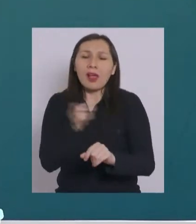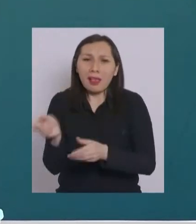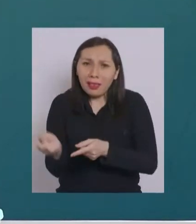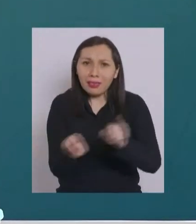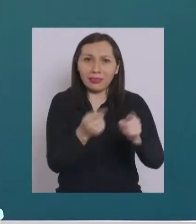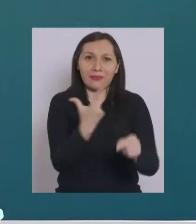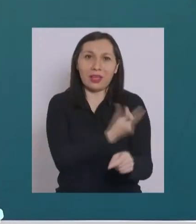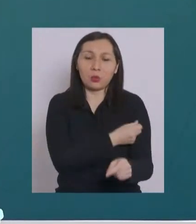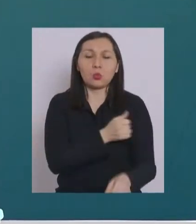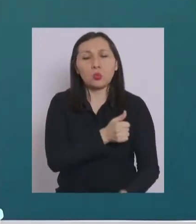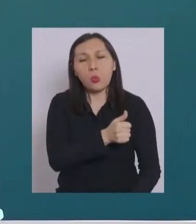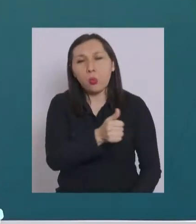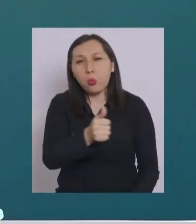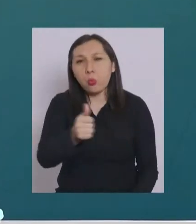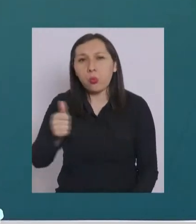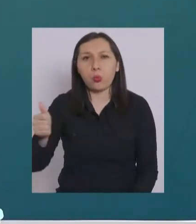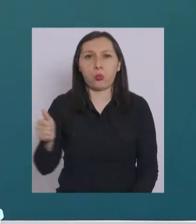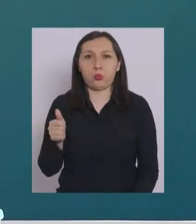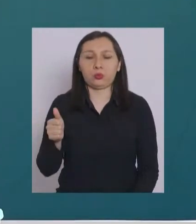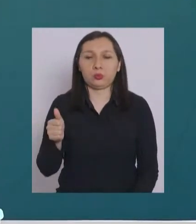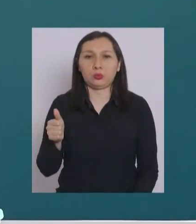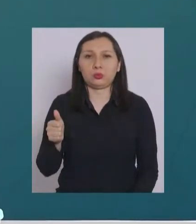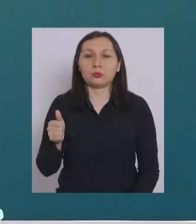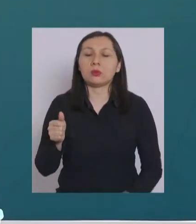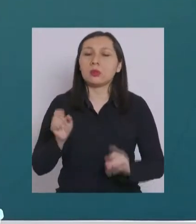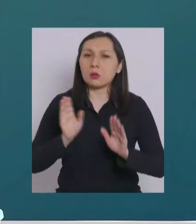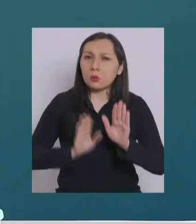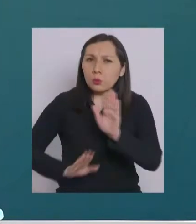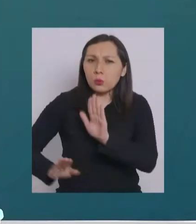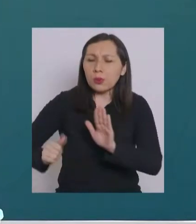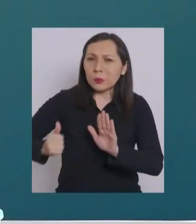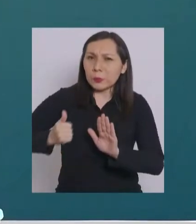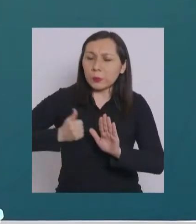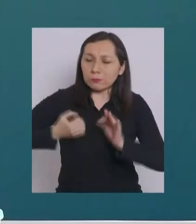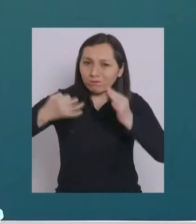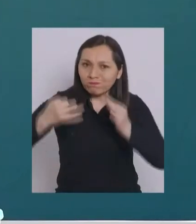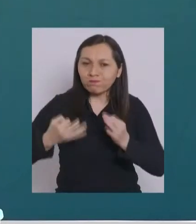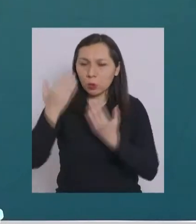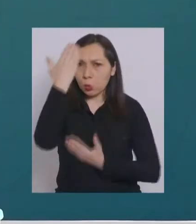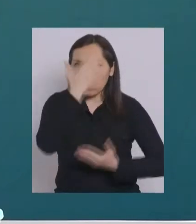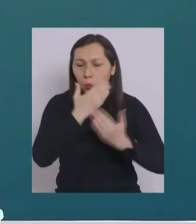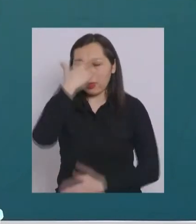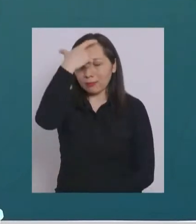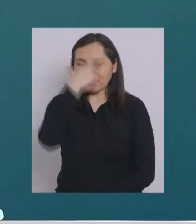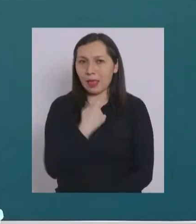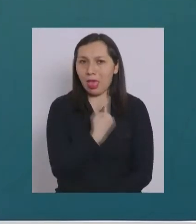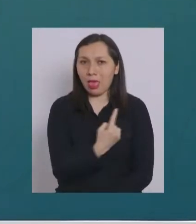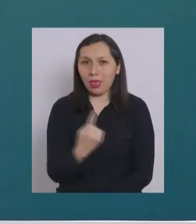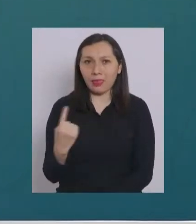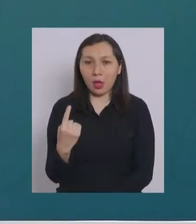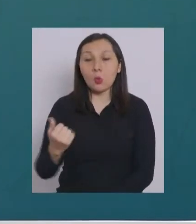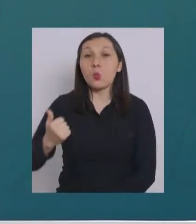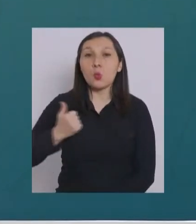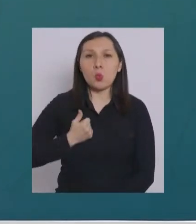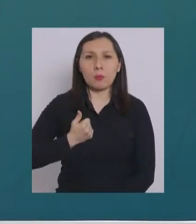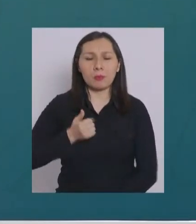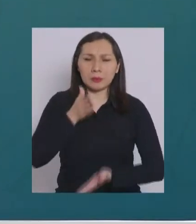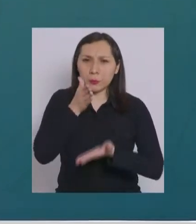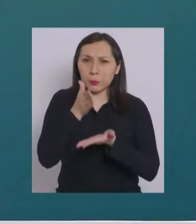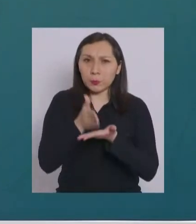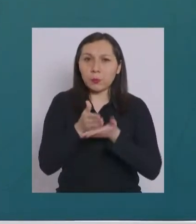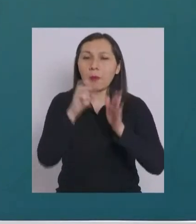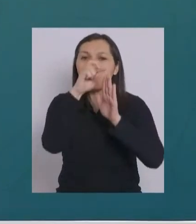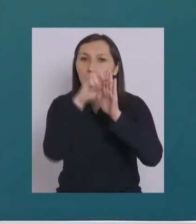who are lagging behind, get your shots, and an appeal to everyone. We have to rigorously maintain our personal